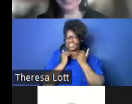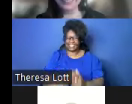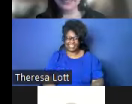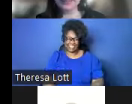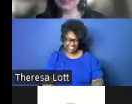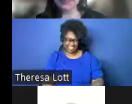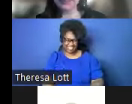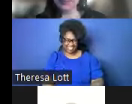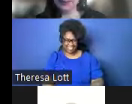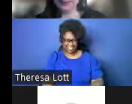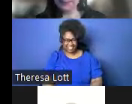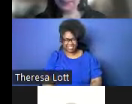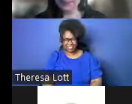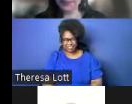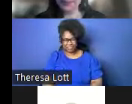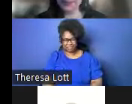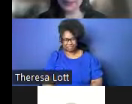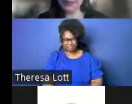Yeah.